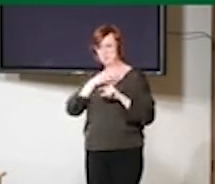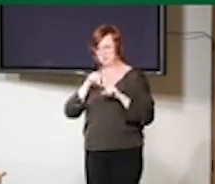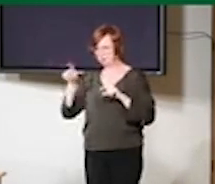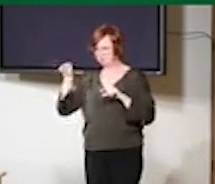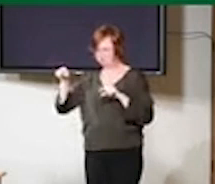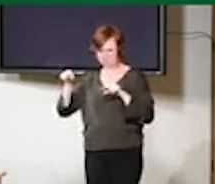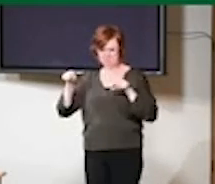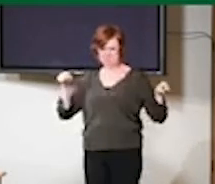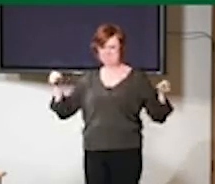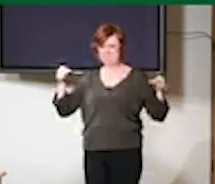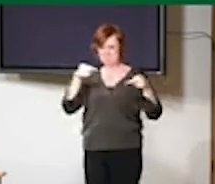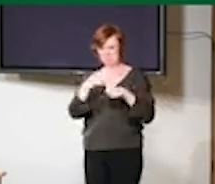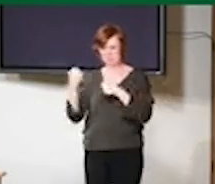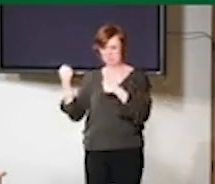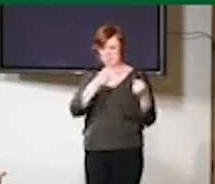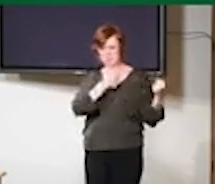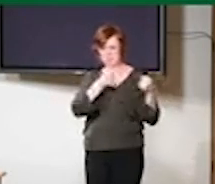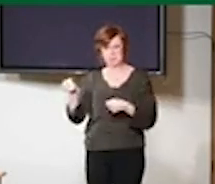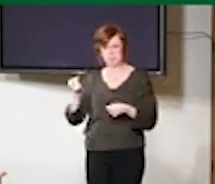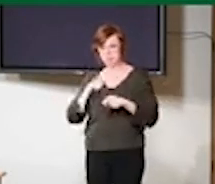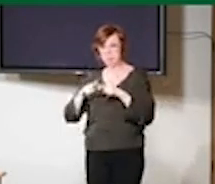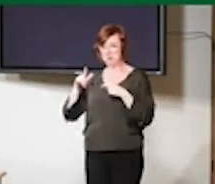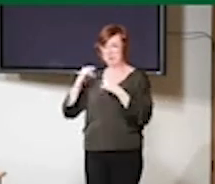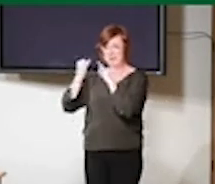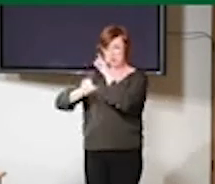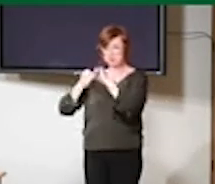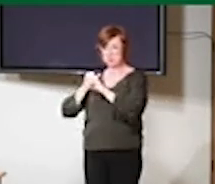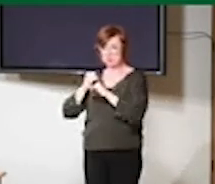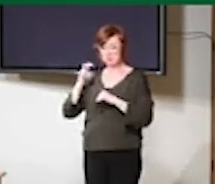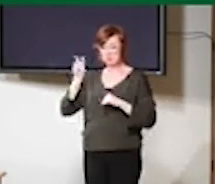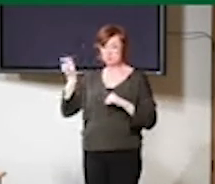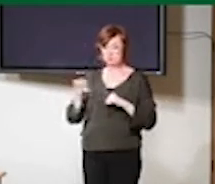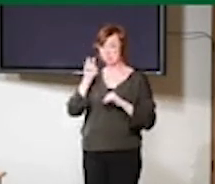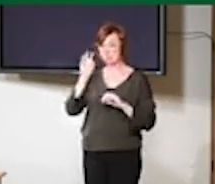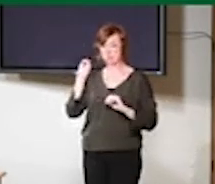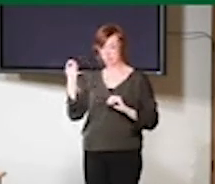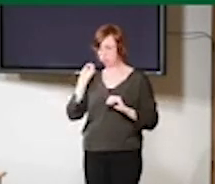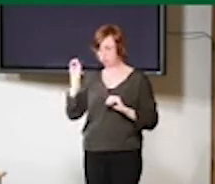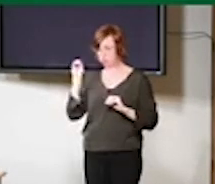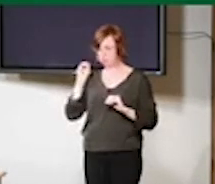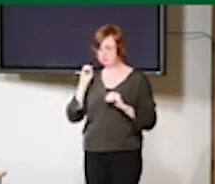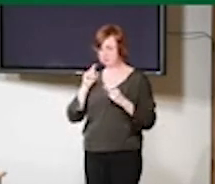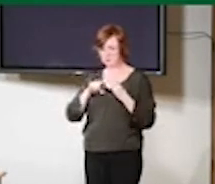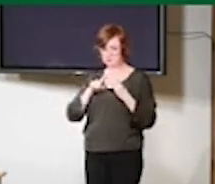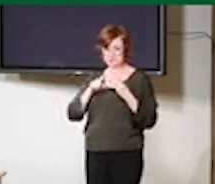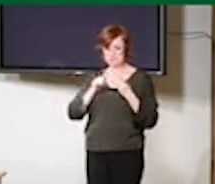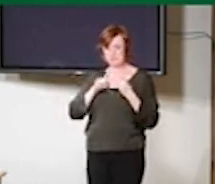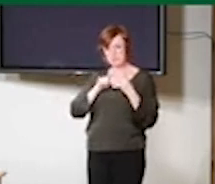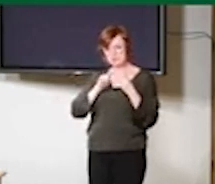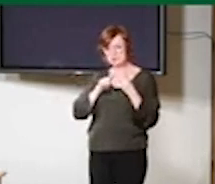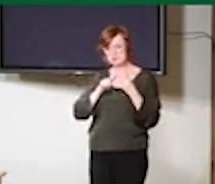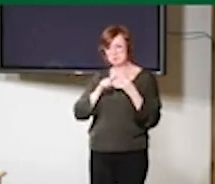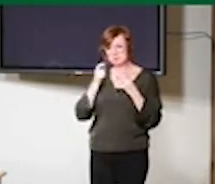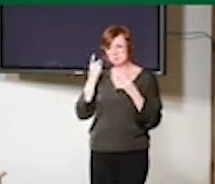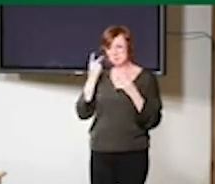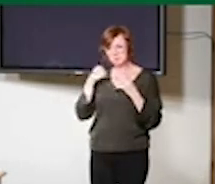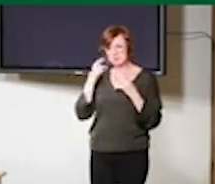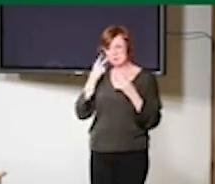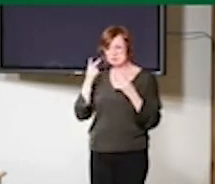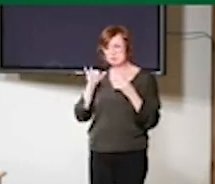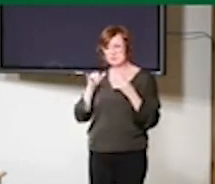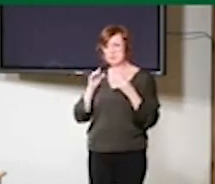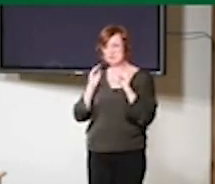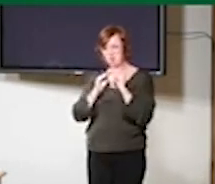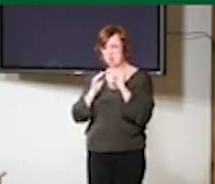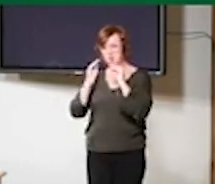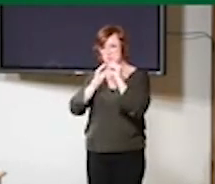now are increasingly seeing cases that have no link to travel. So we are seeing a phase where we are seeing more and